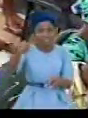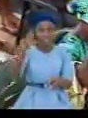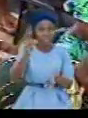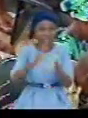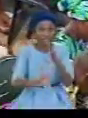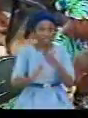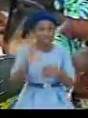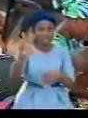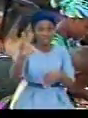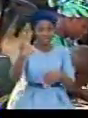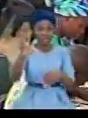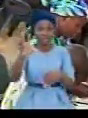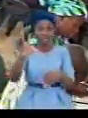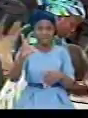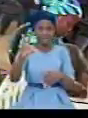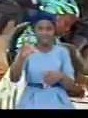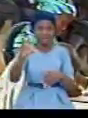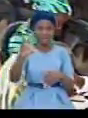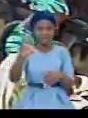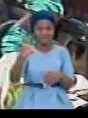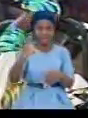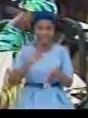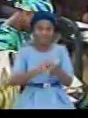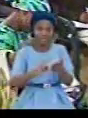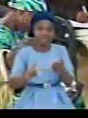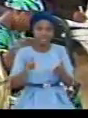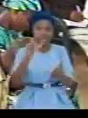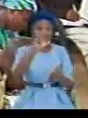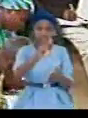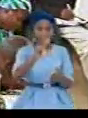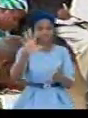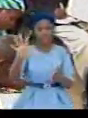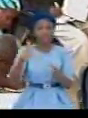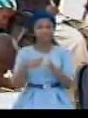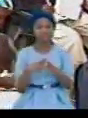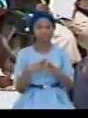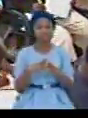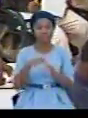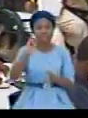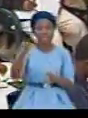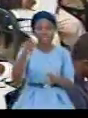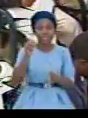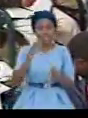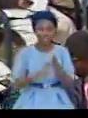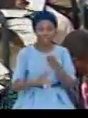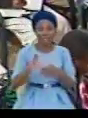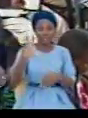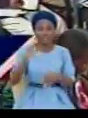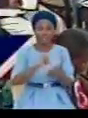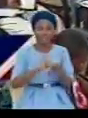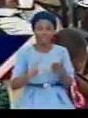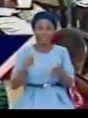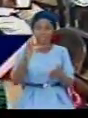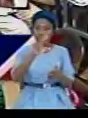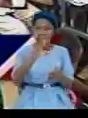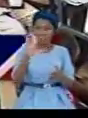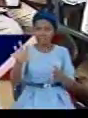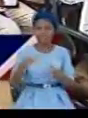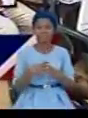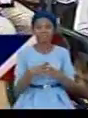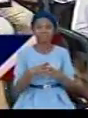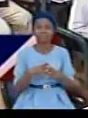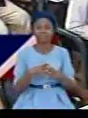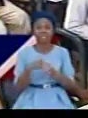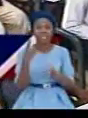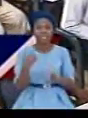3, and we're reading from verse 35. John chapter 3, verse 35, the